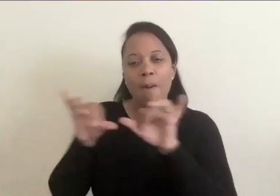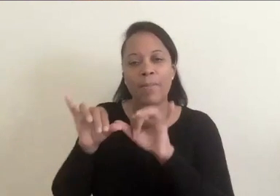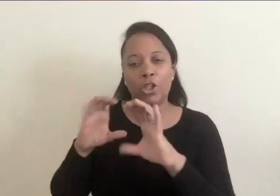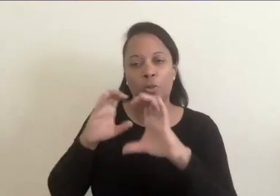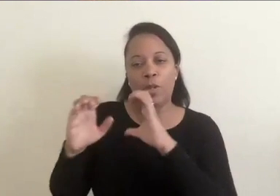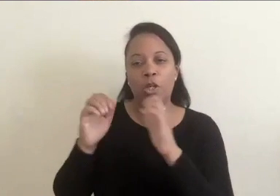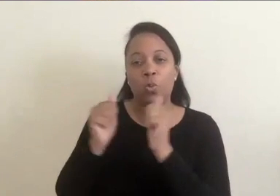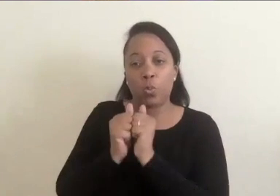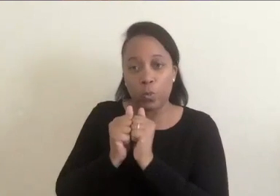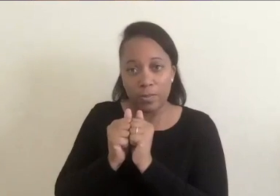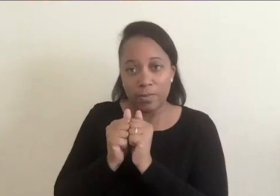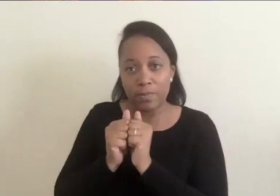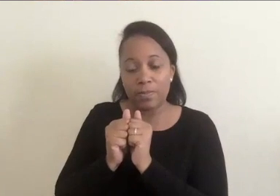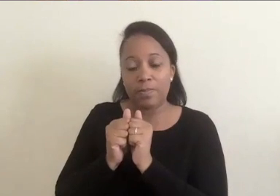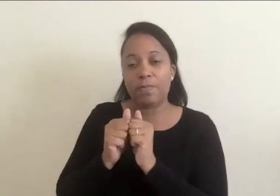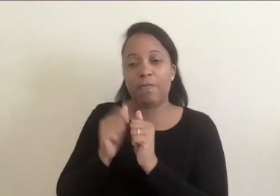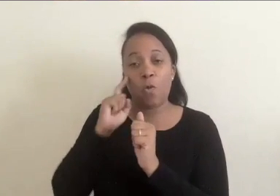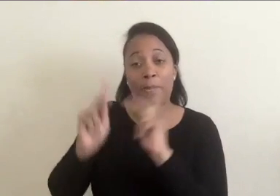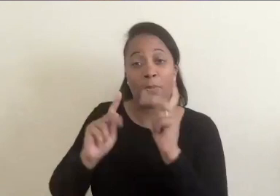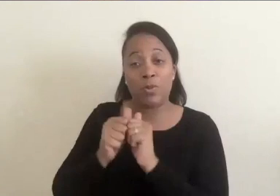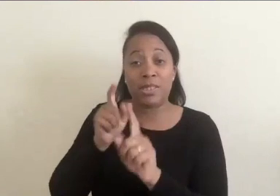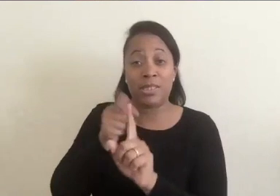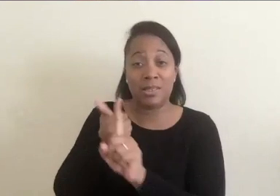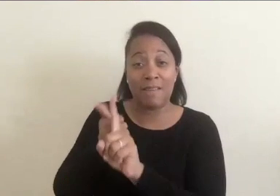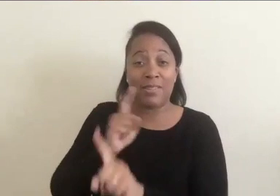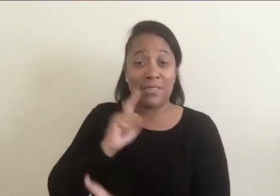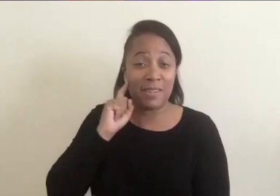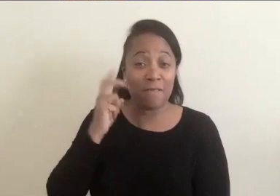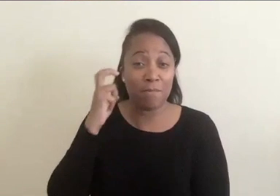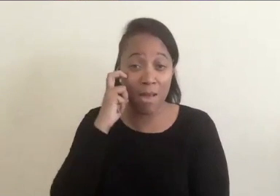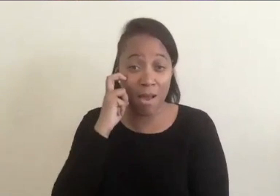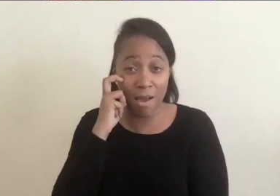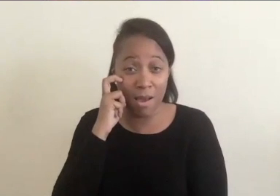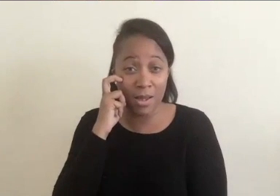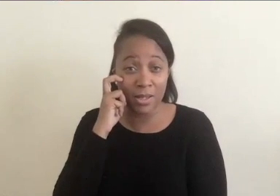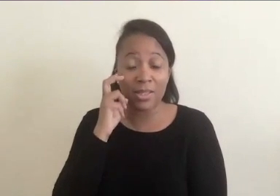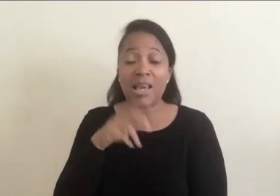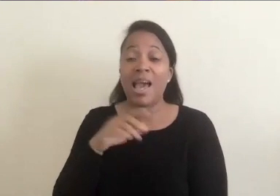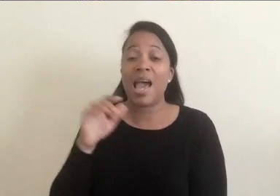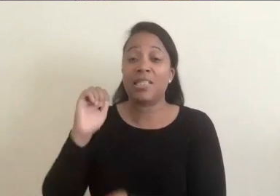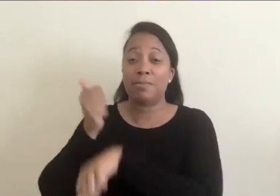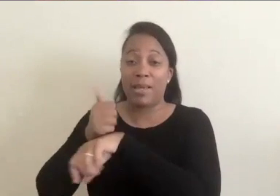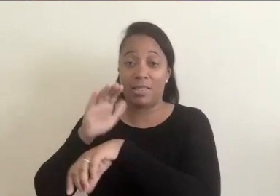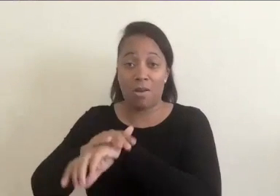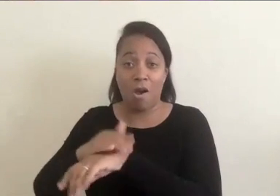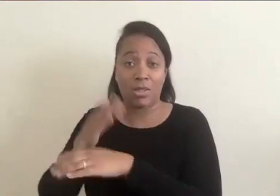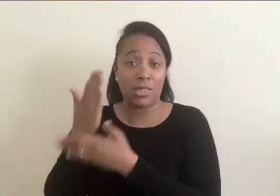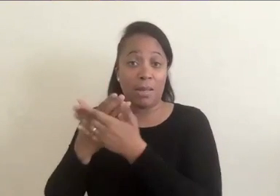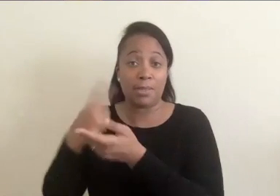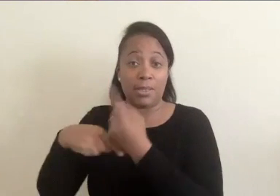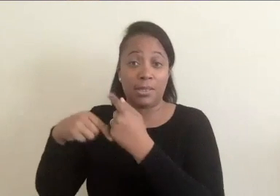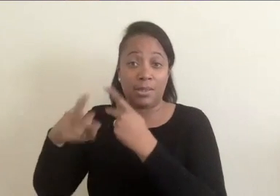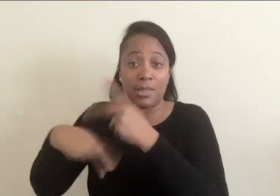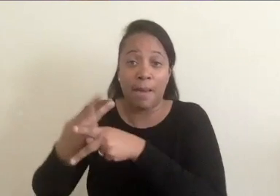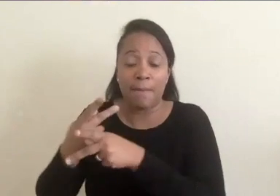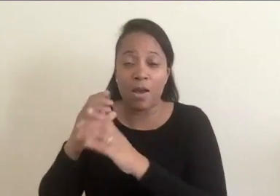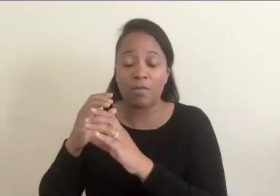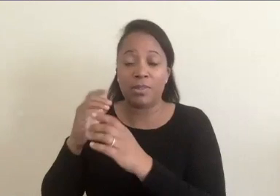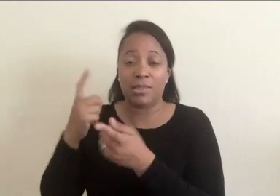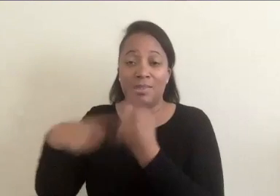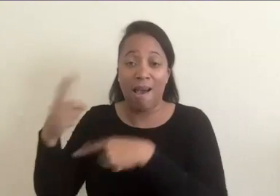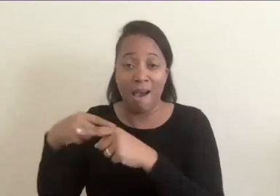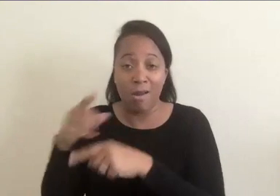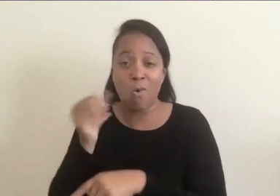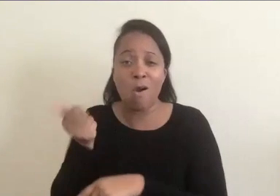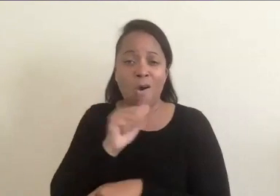communication used by people with deaf blindness and is based on a sign language or on some other type of